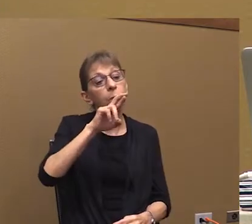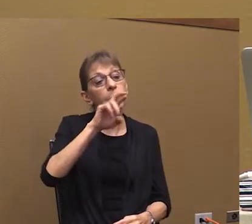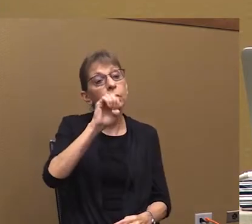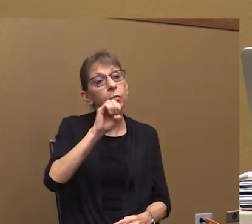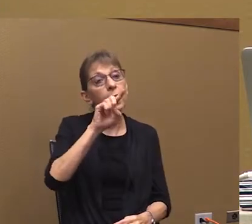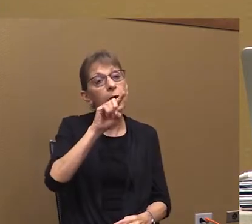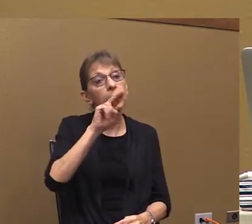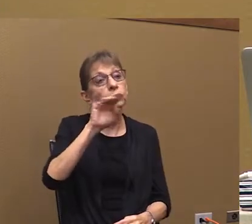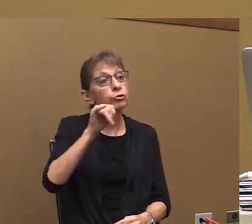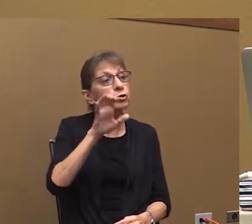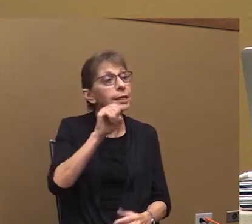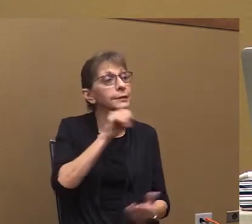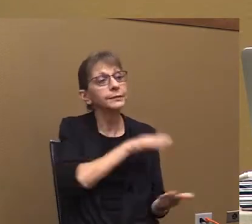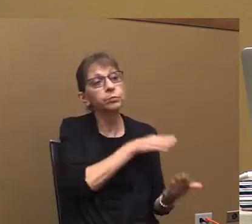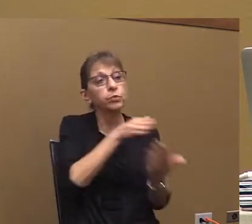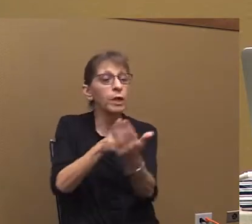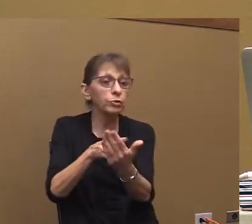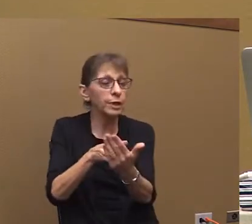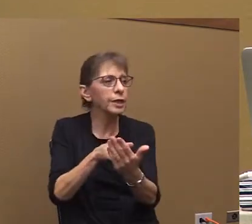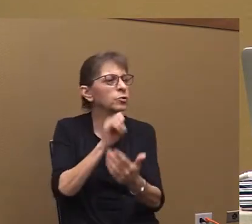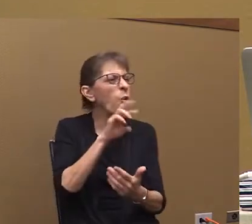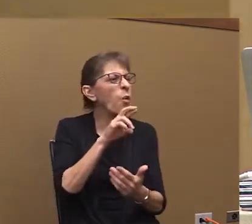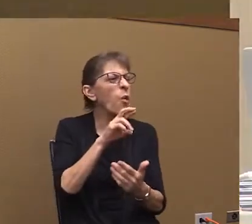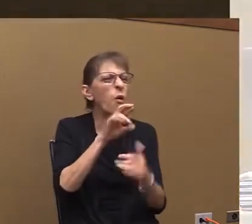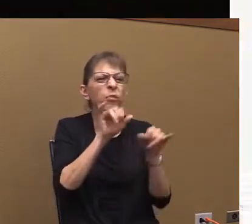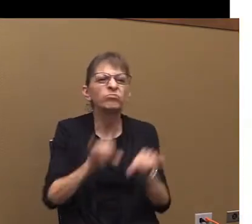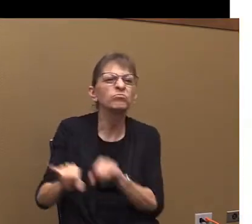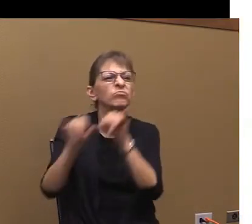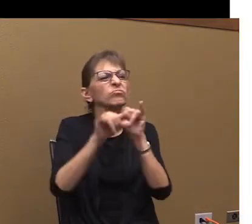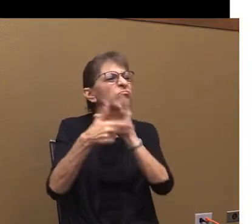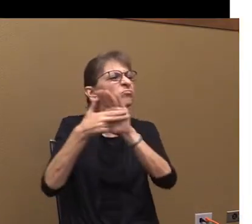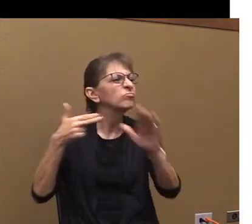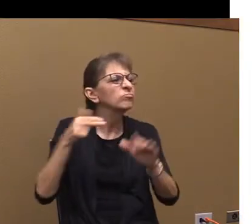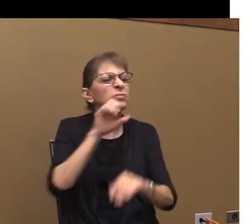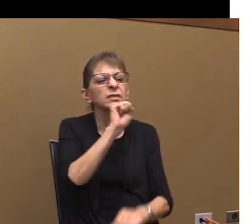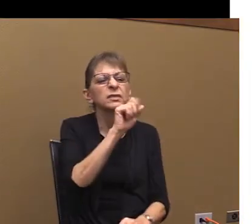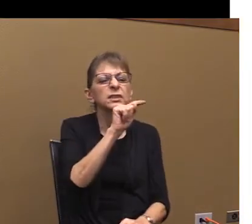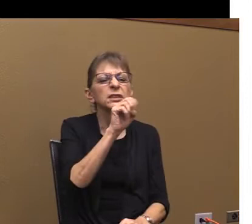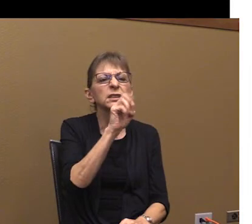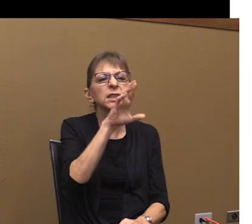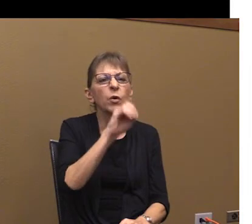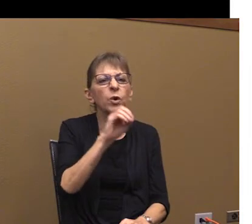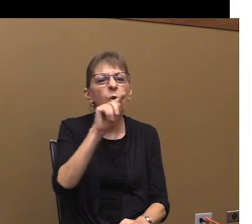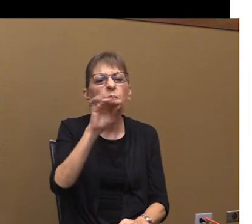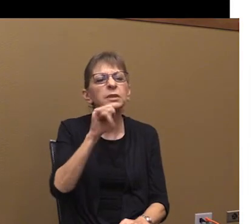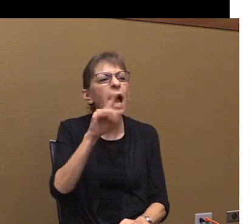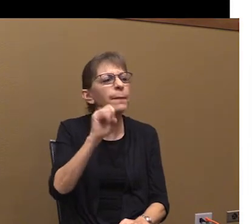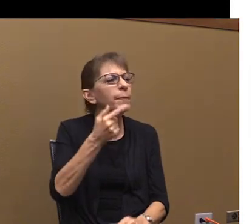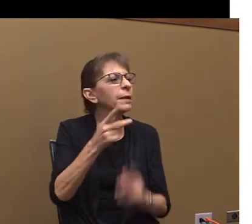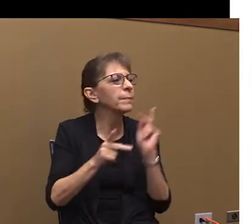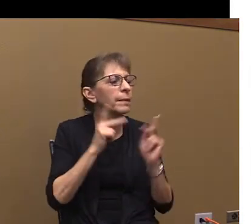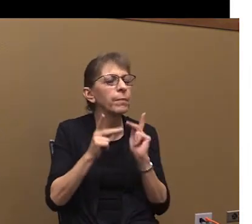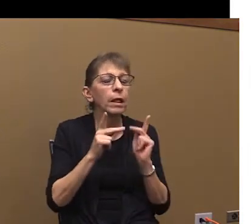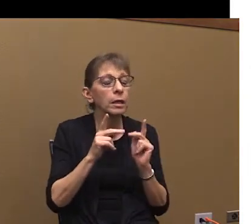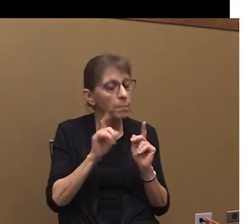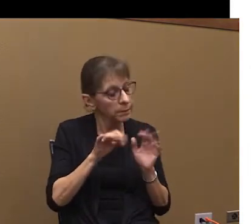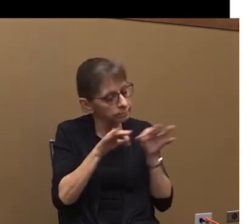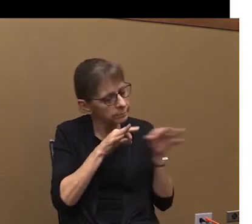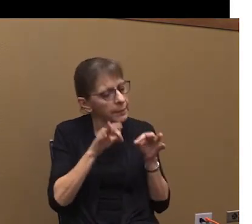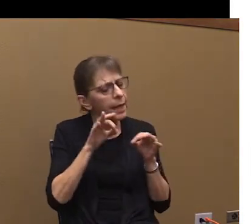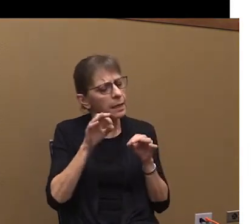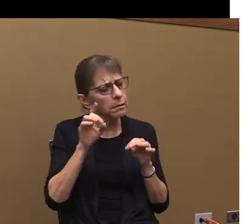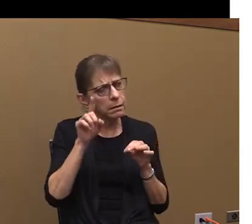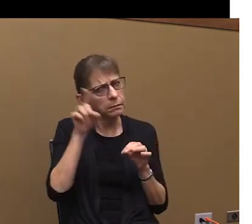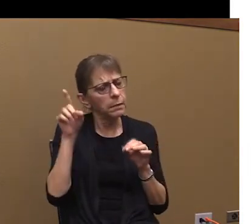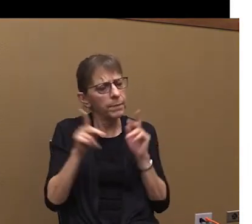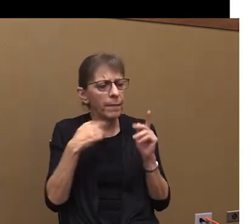I'll just move on here. You may want to talk about prejudiced or stereotyping people, being